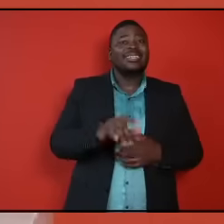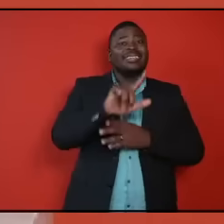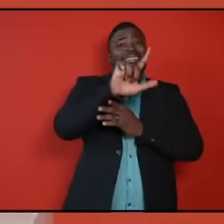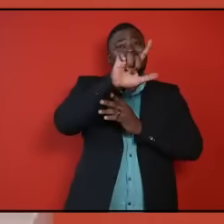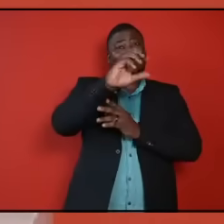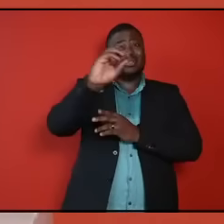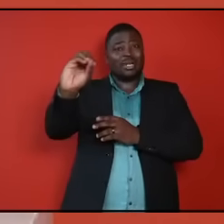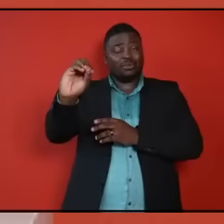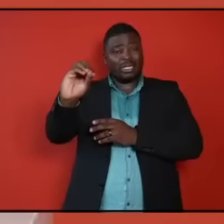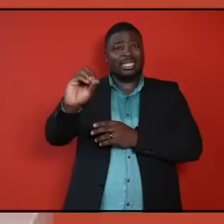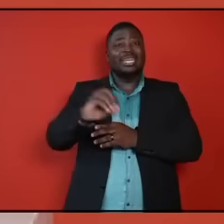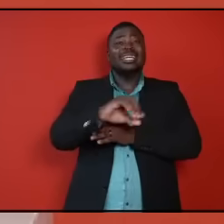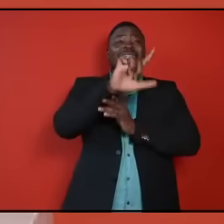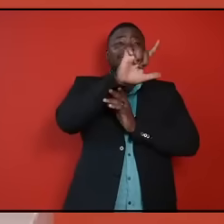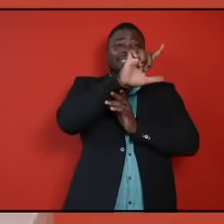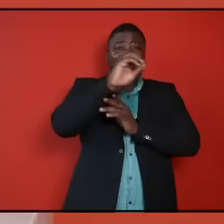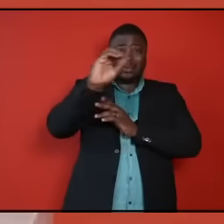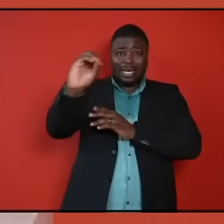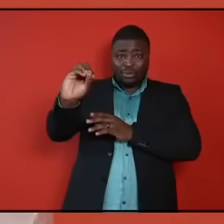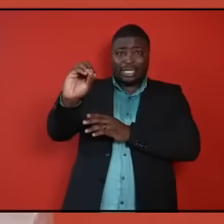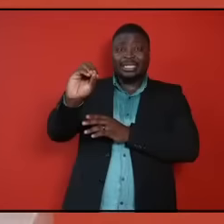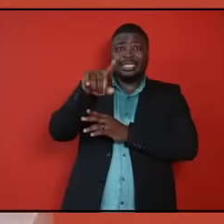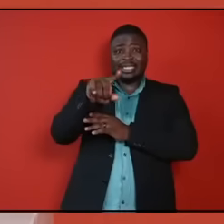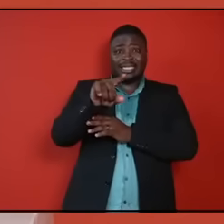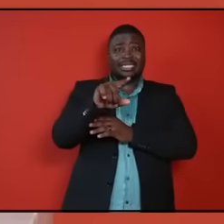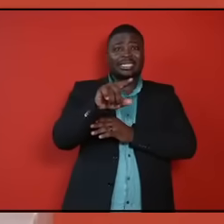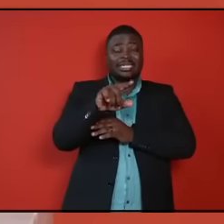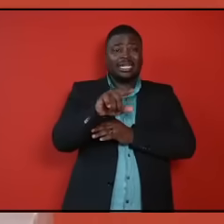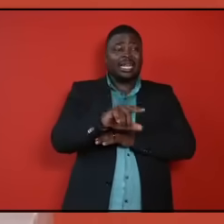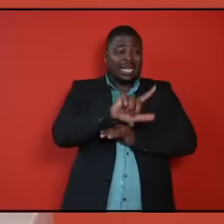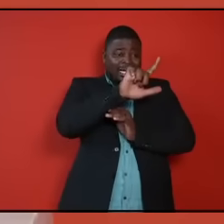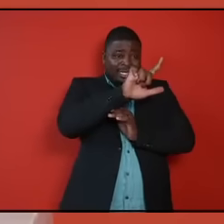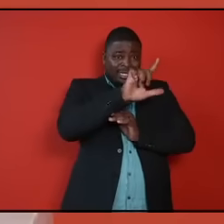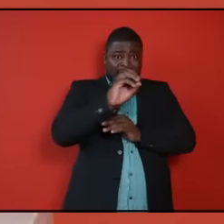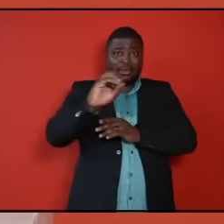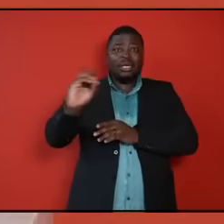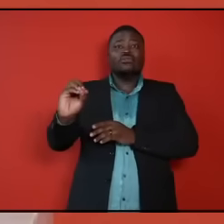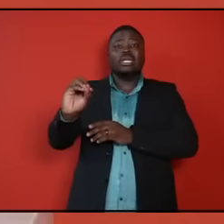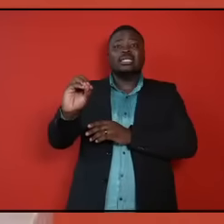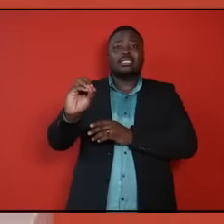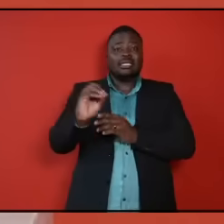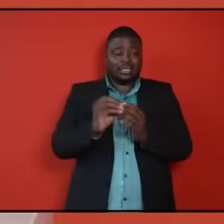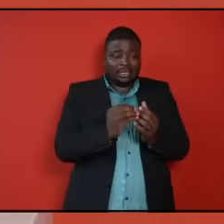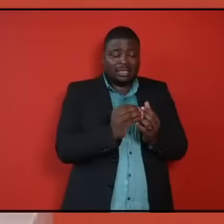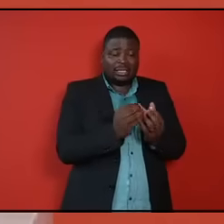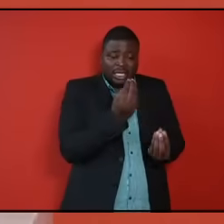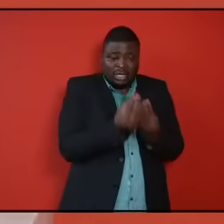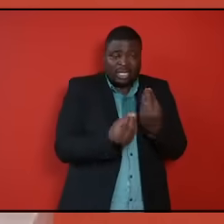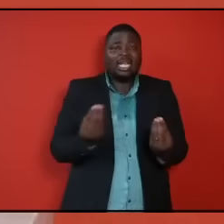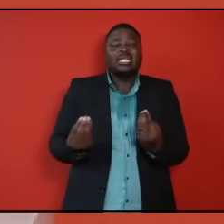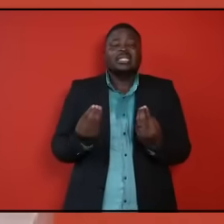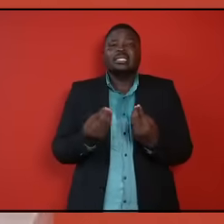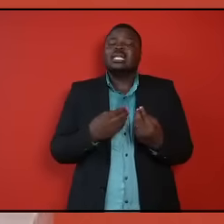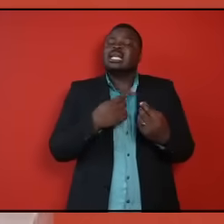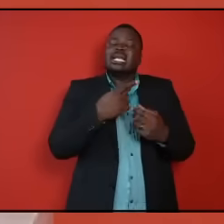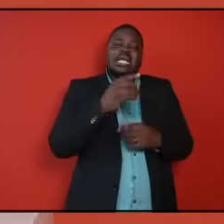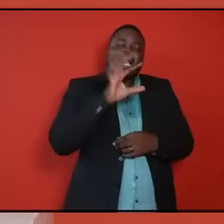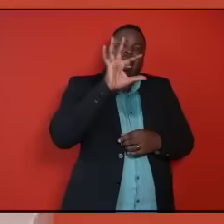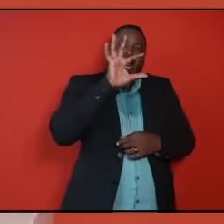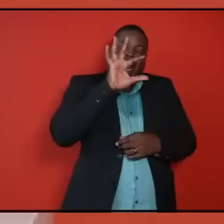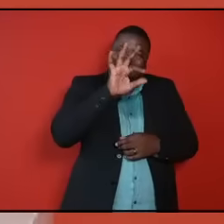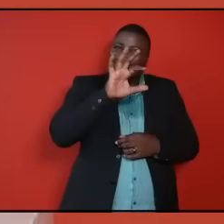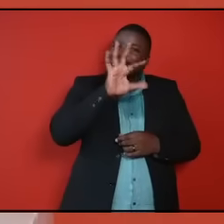are being fed every day at the soup kitchen I established at Masagane, where I come from. Every day at 3